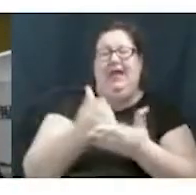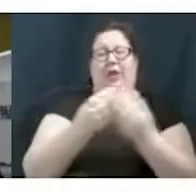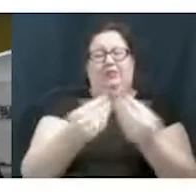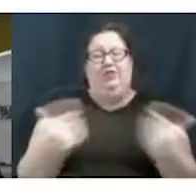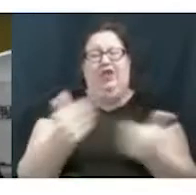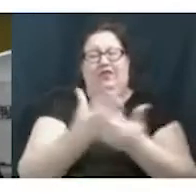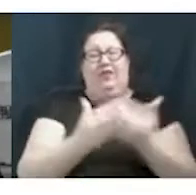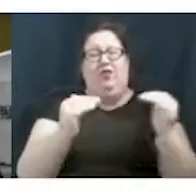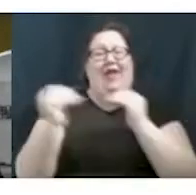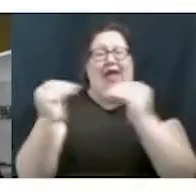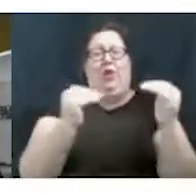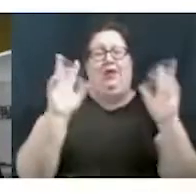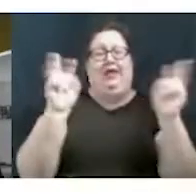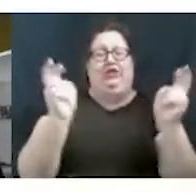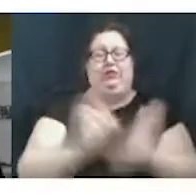equity issues.